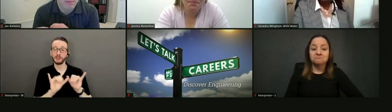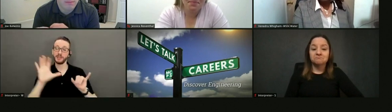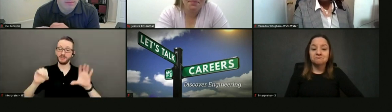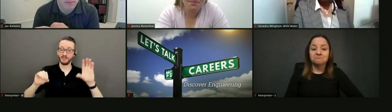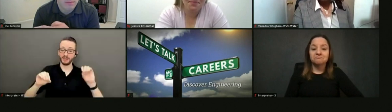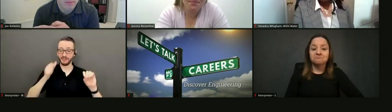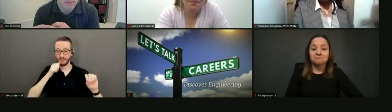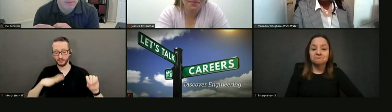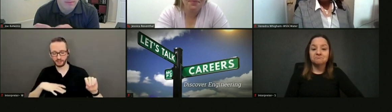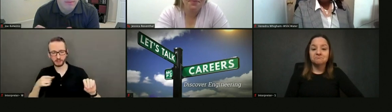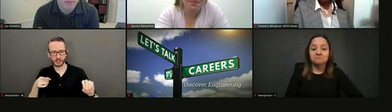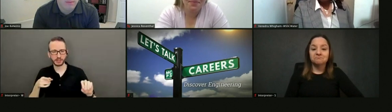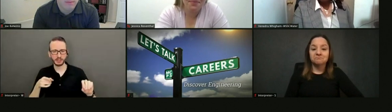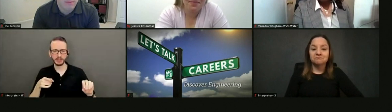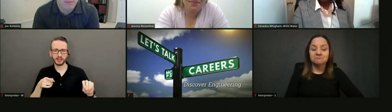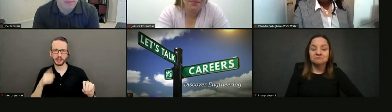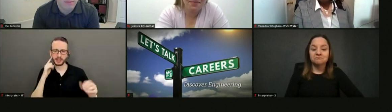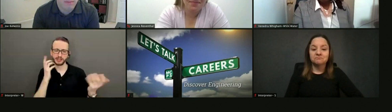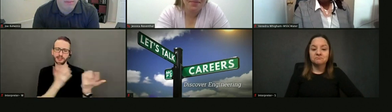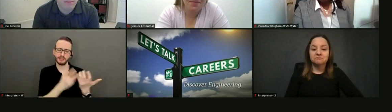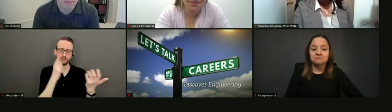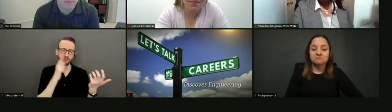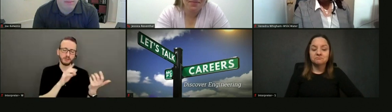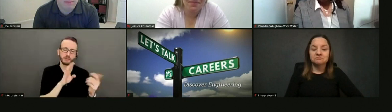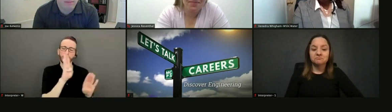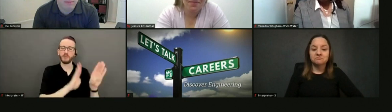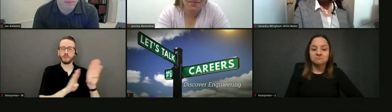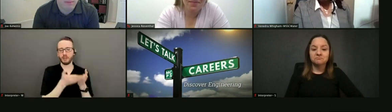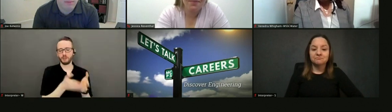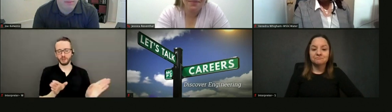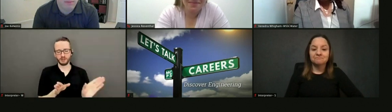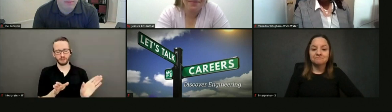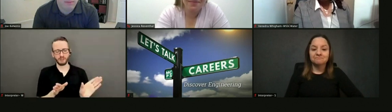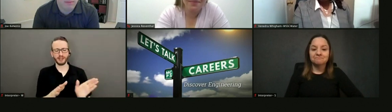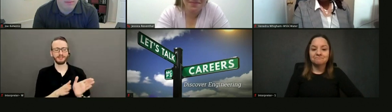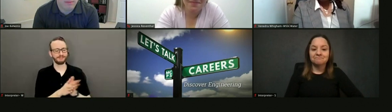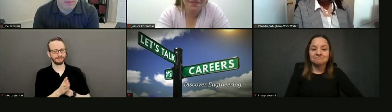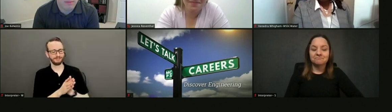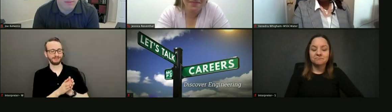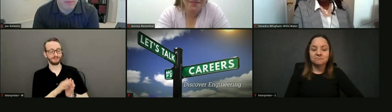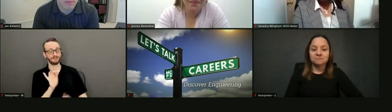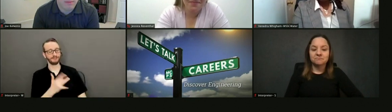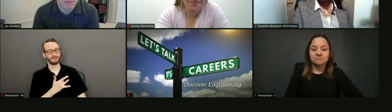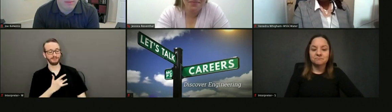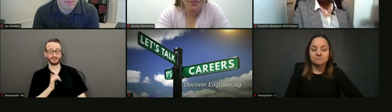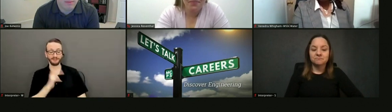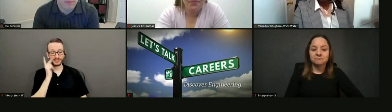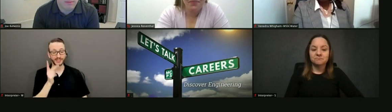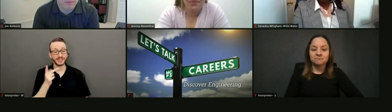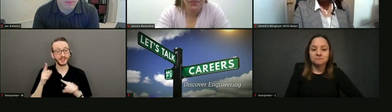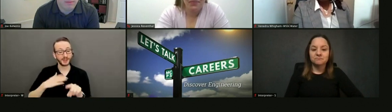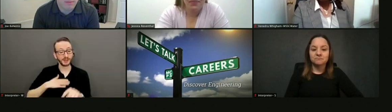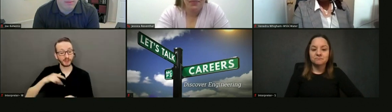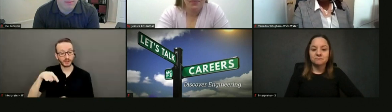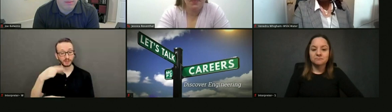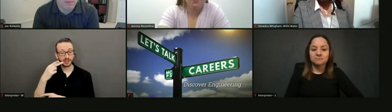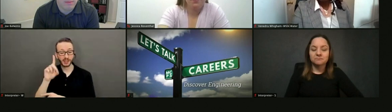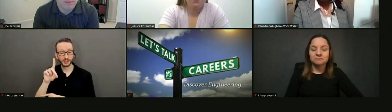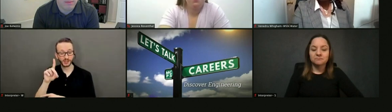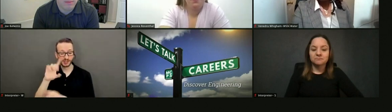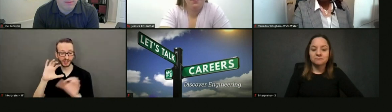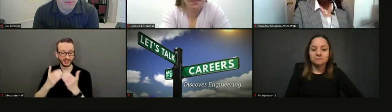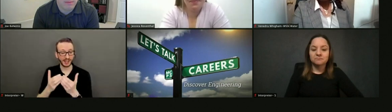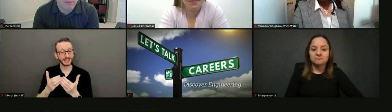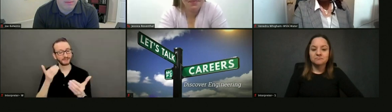kind of more consistent with biology in general, but really exciting to see. And certainly even in my PhD class, it was nearly